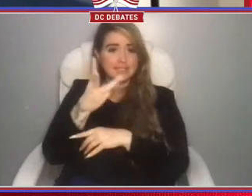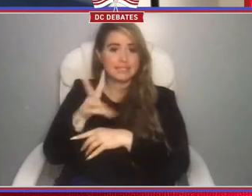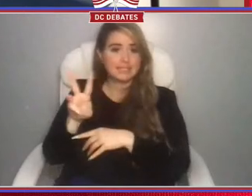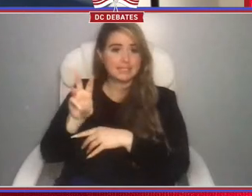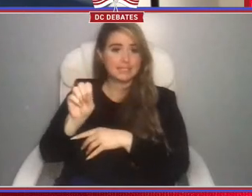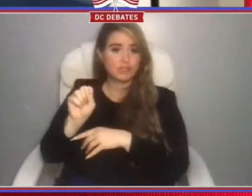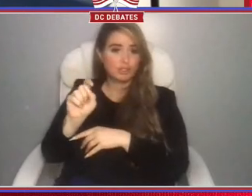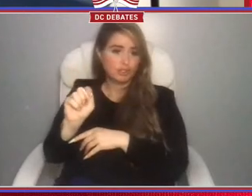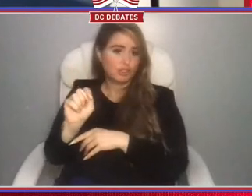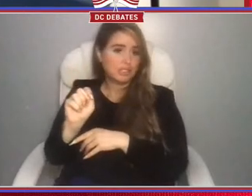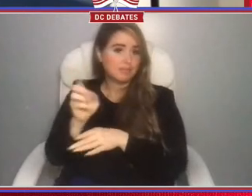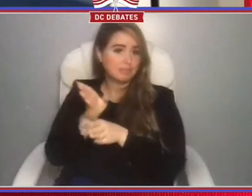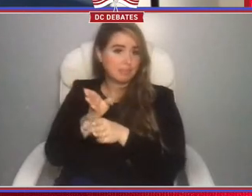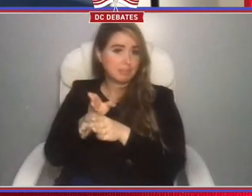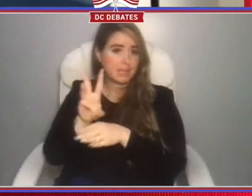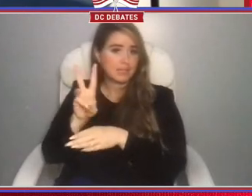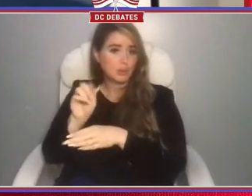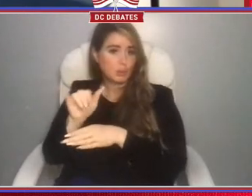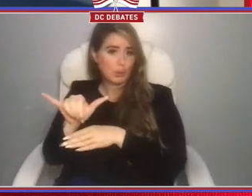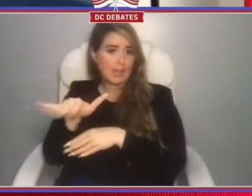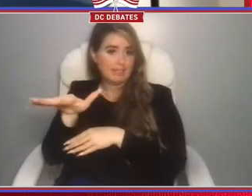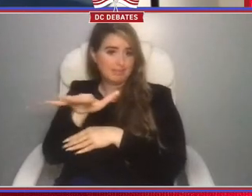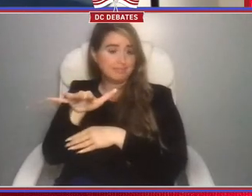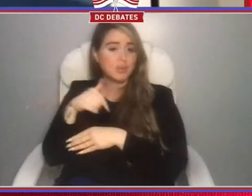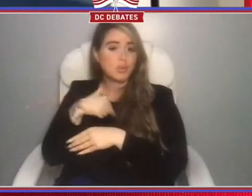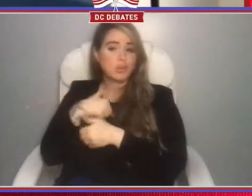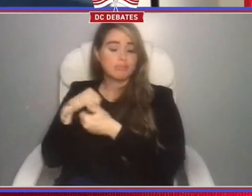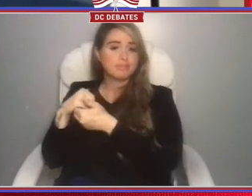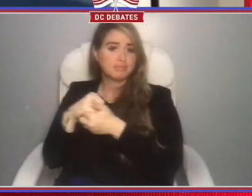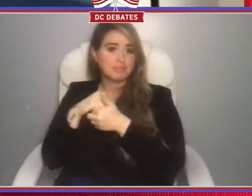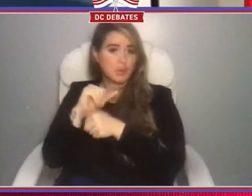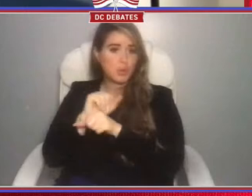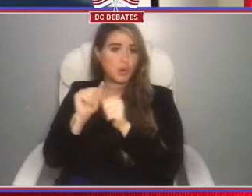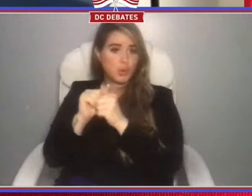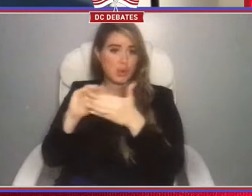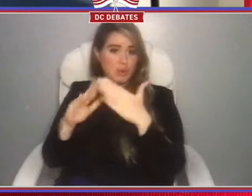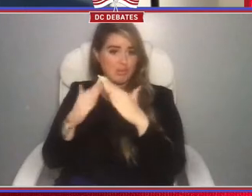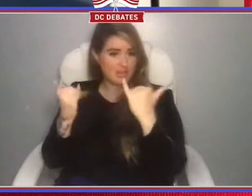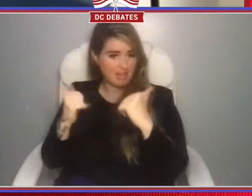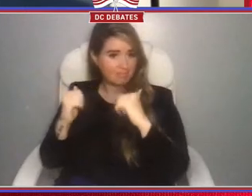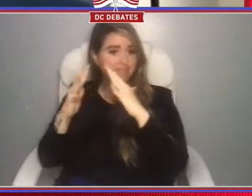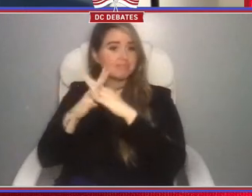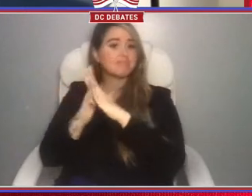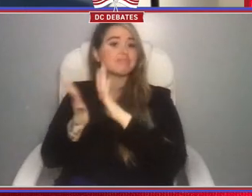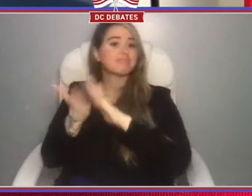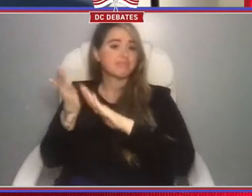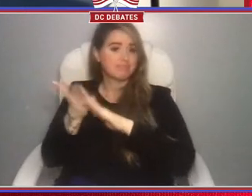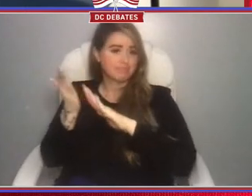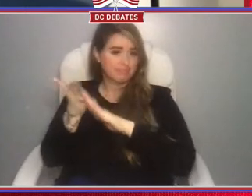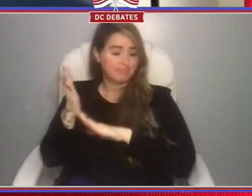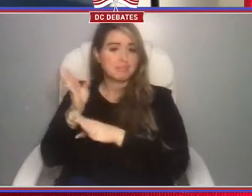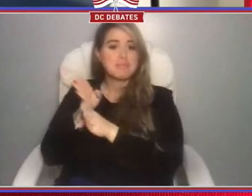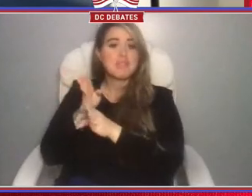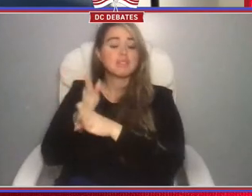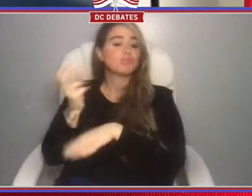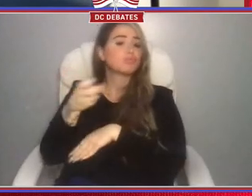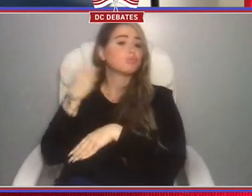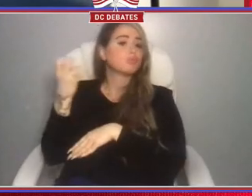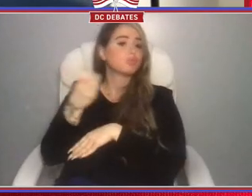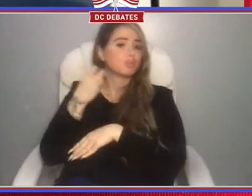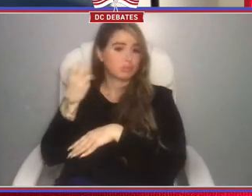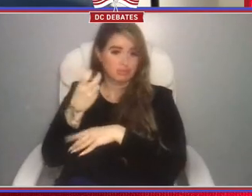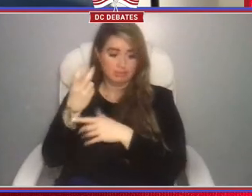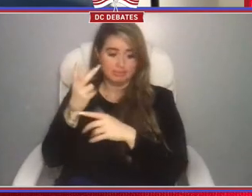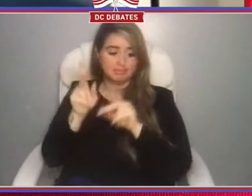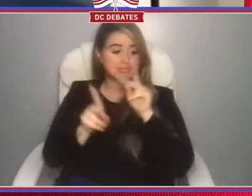example, that we worked with communities on for a number of years is now up and operational and taking people out of their